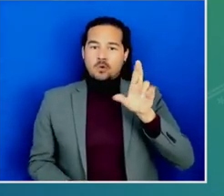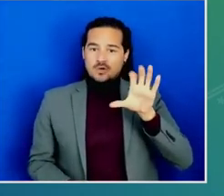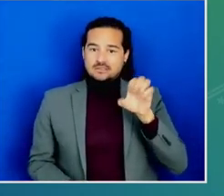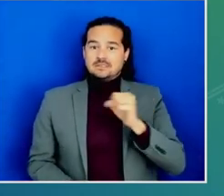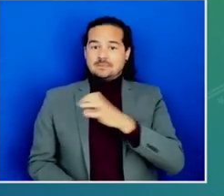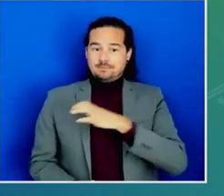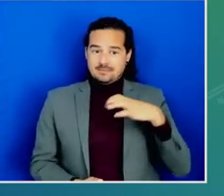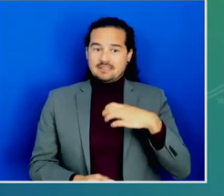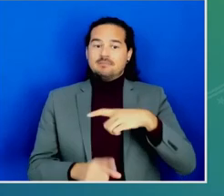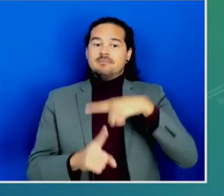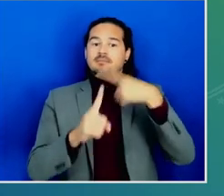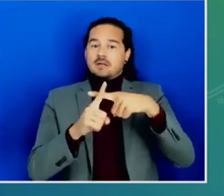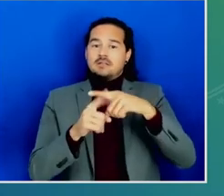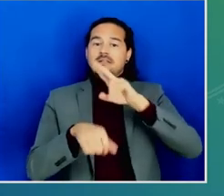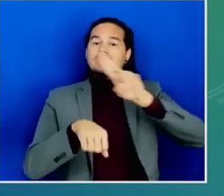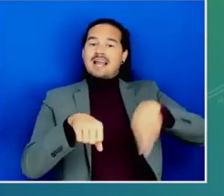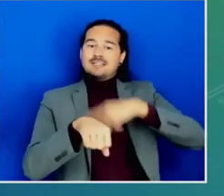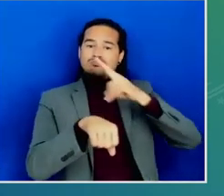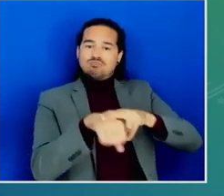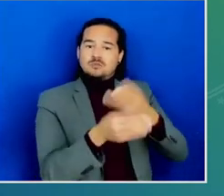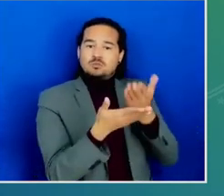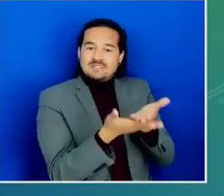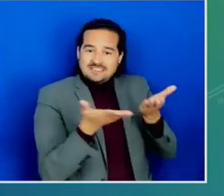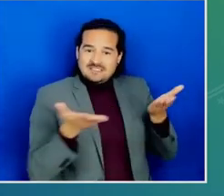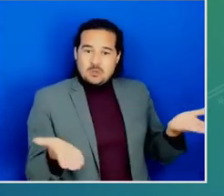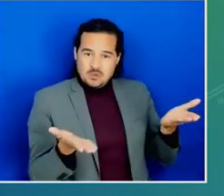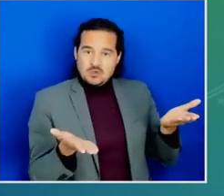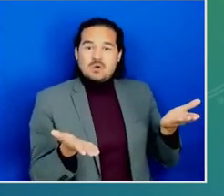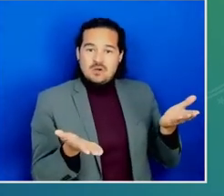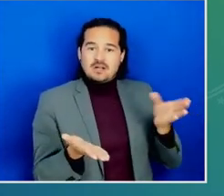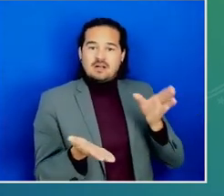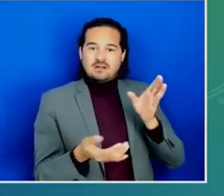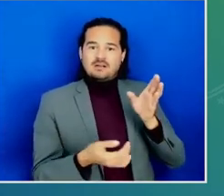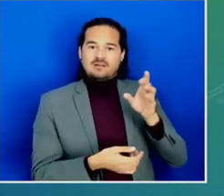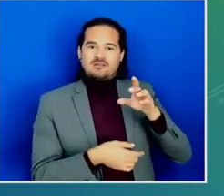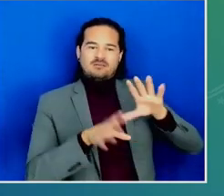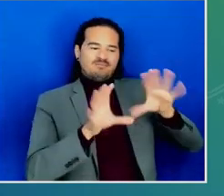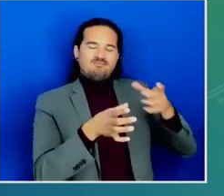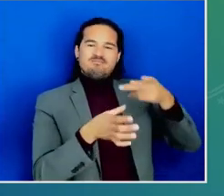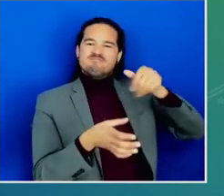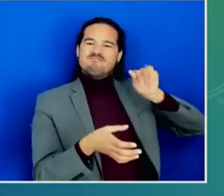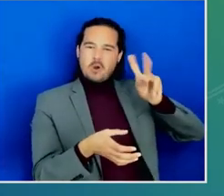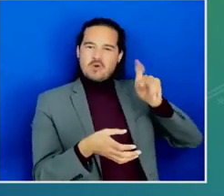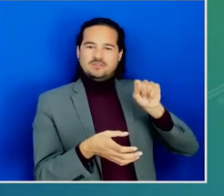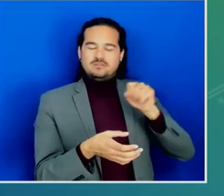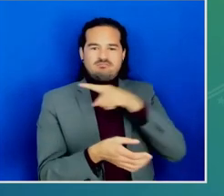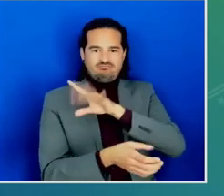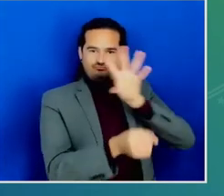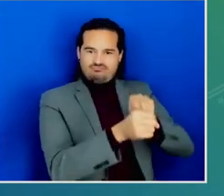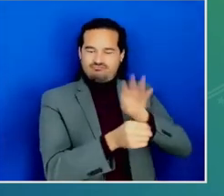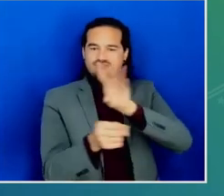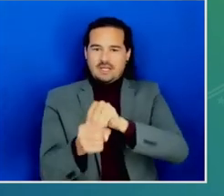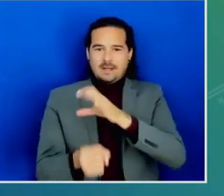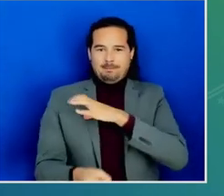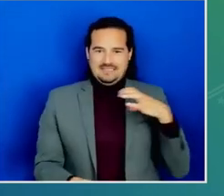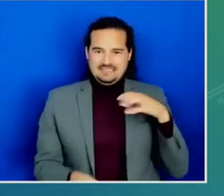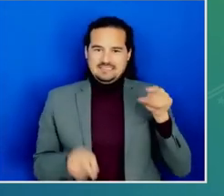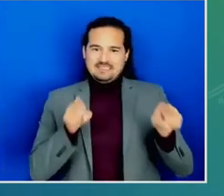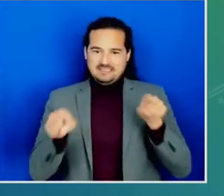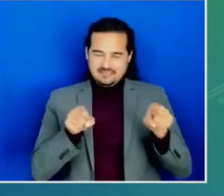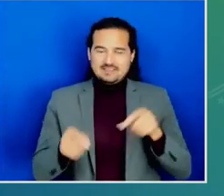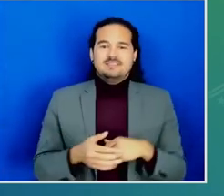the Subcommittee on National Parks, Forests, and Public Lands, which I have an incredibly sincere interest in,